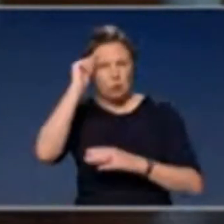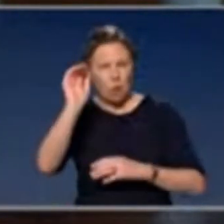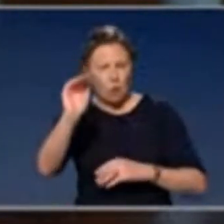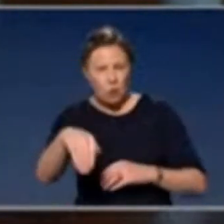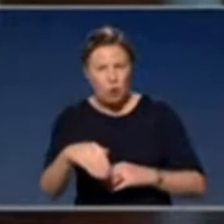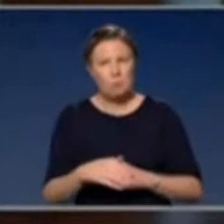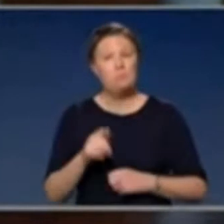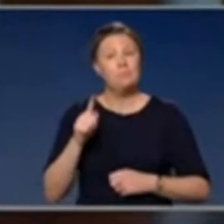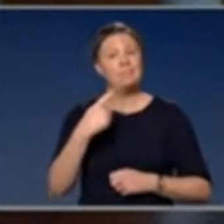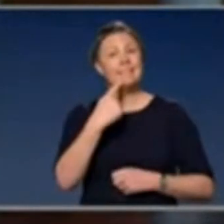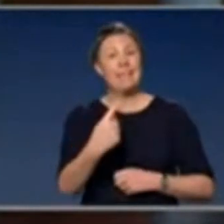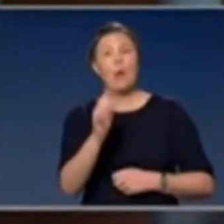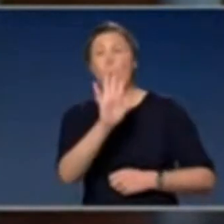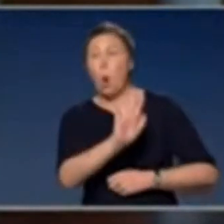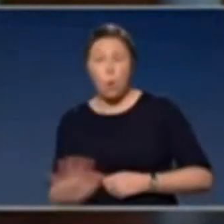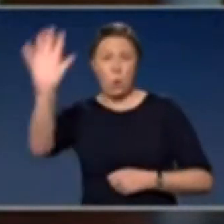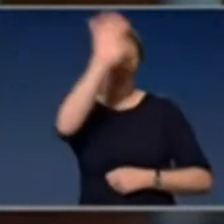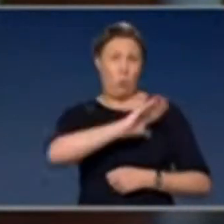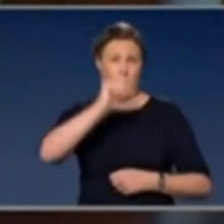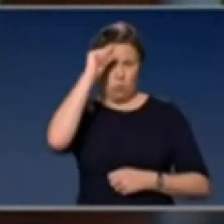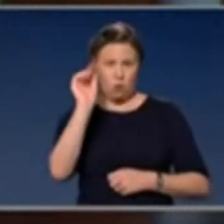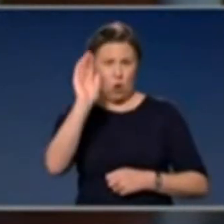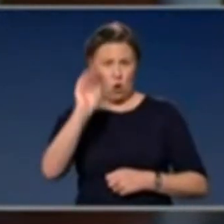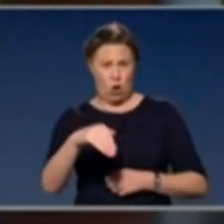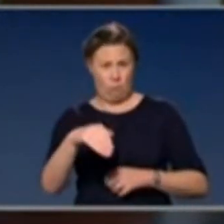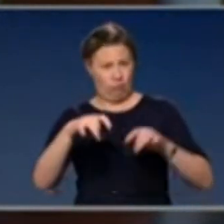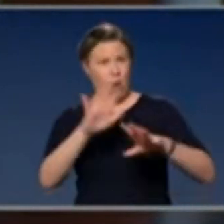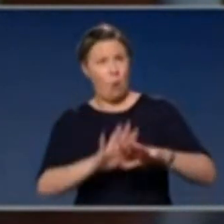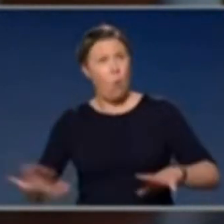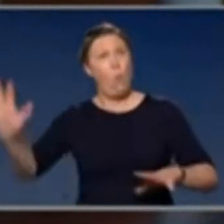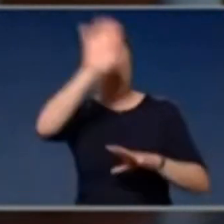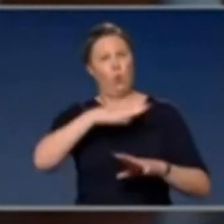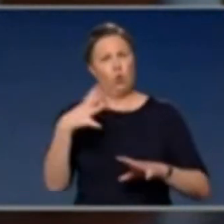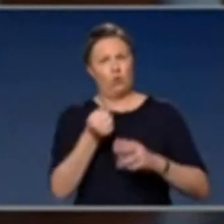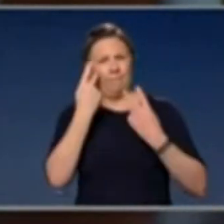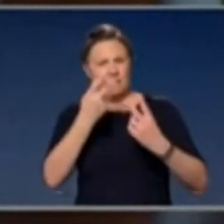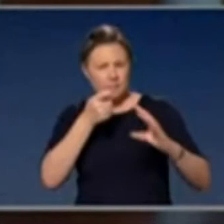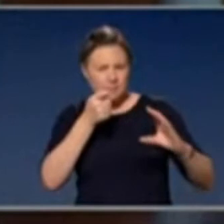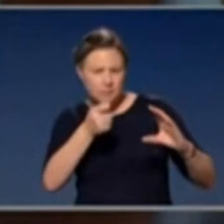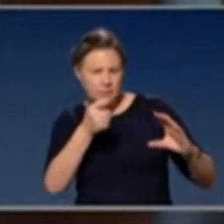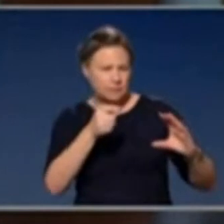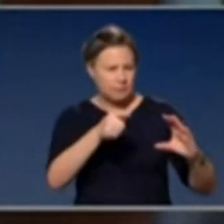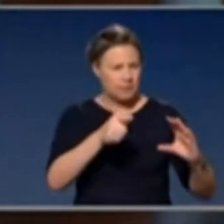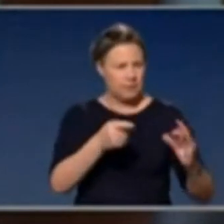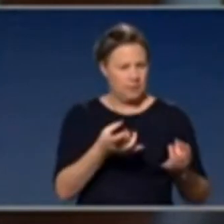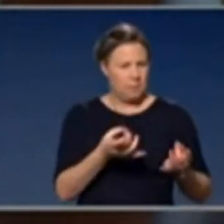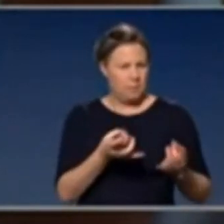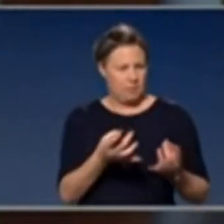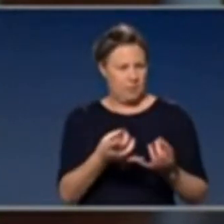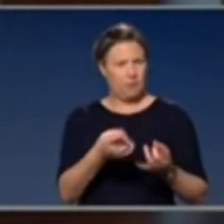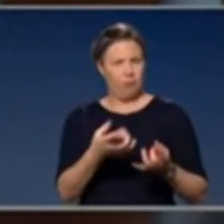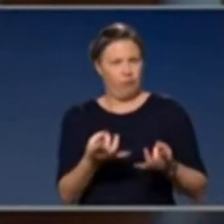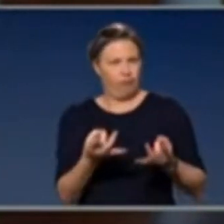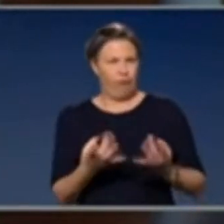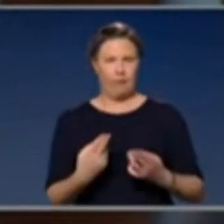at every facility in Australia to see their preparations. Do you support that? Do you think